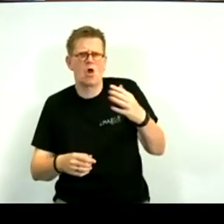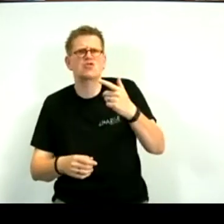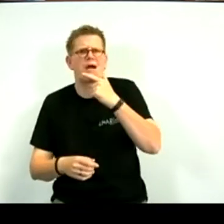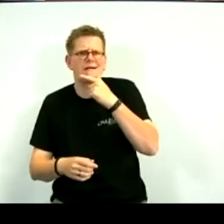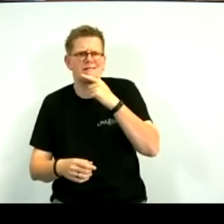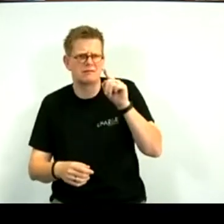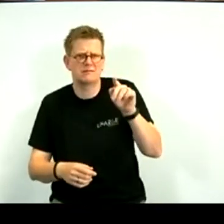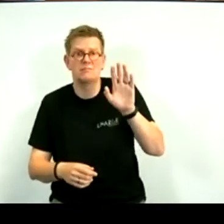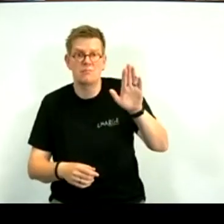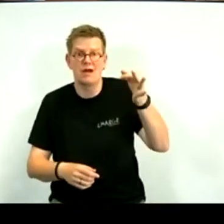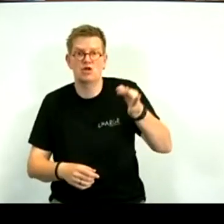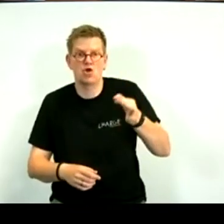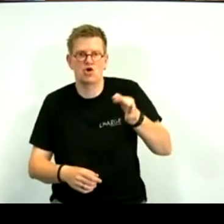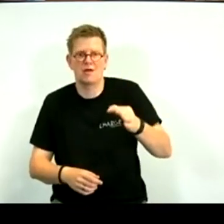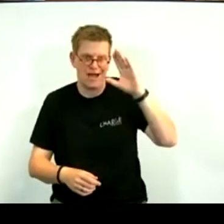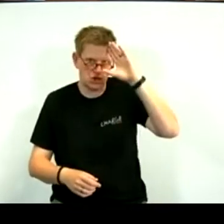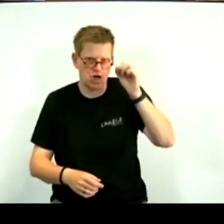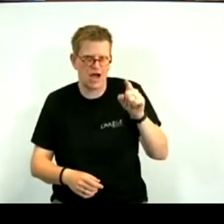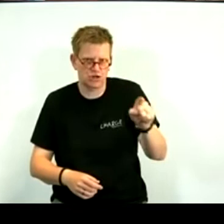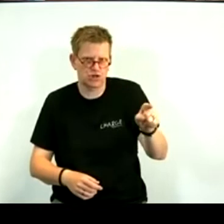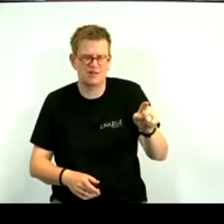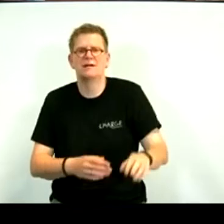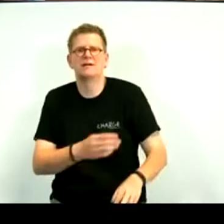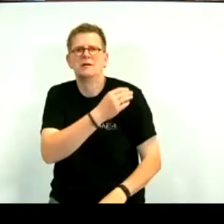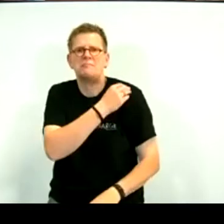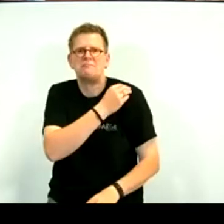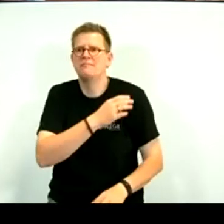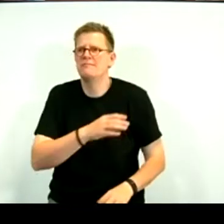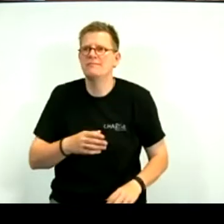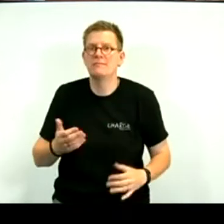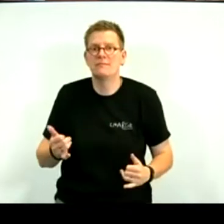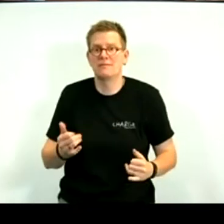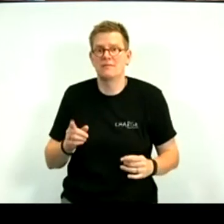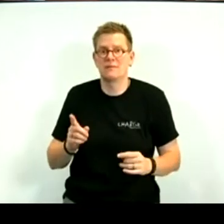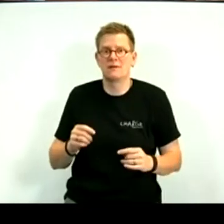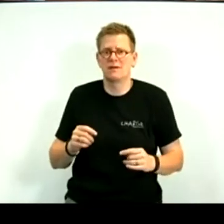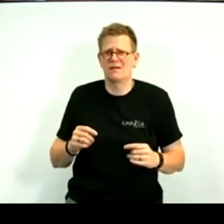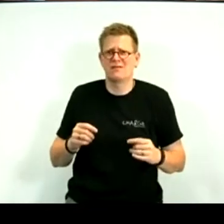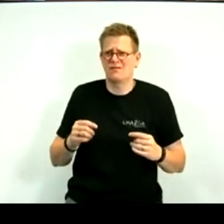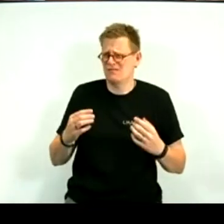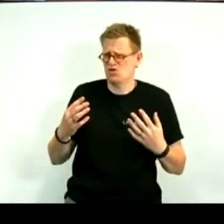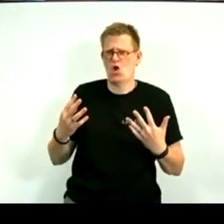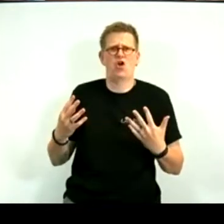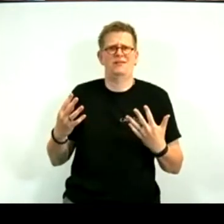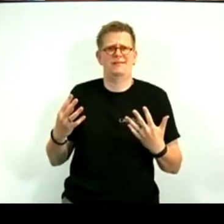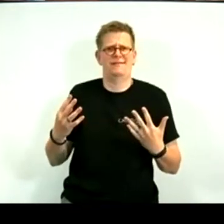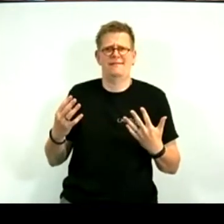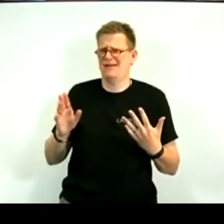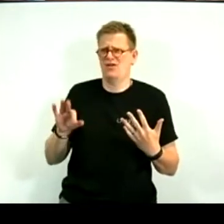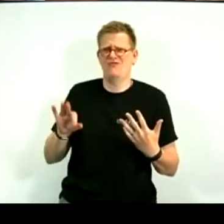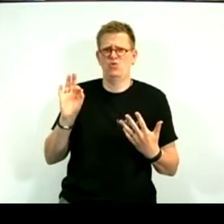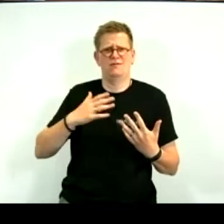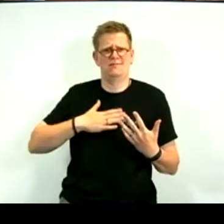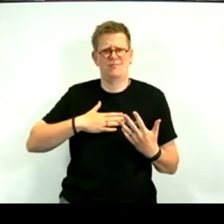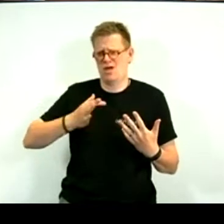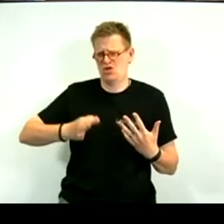how hard she must be working to be in a general education classroom at school, almost